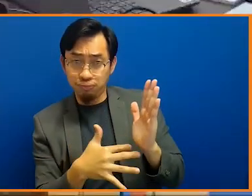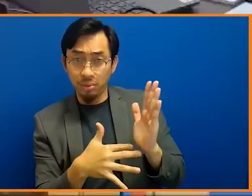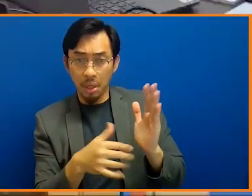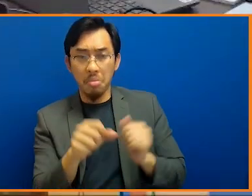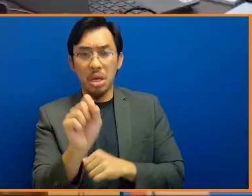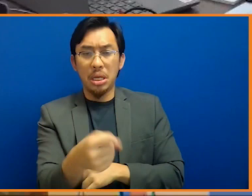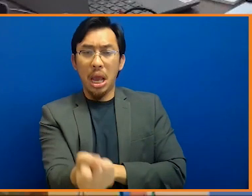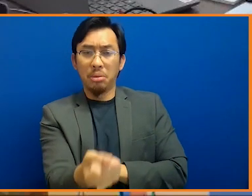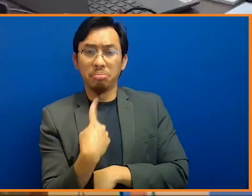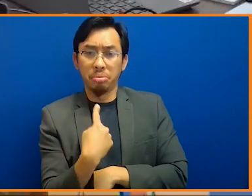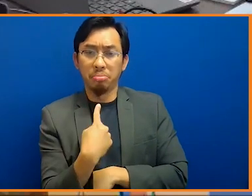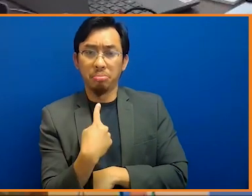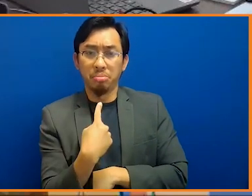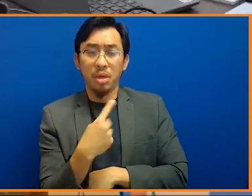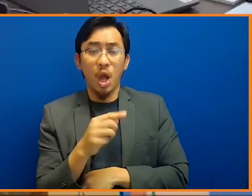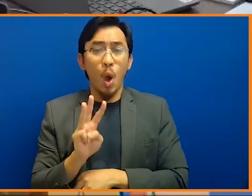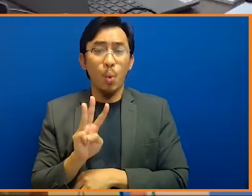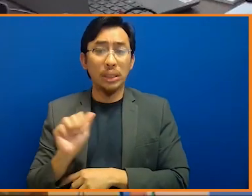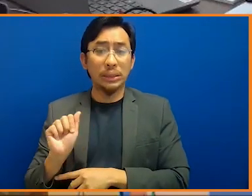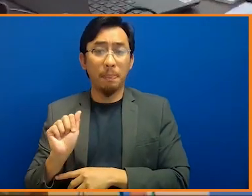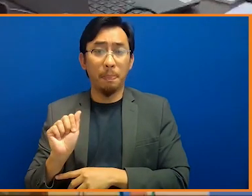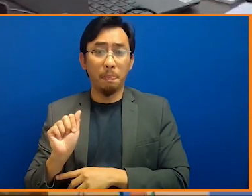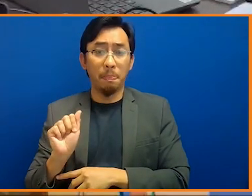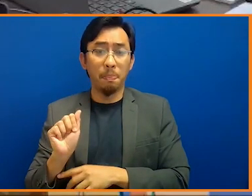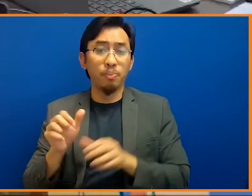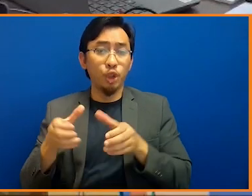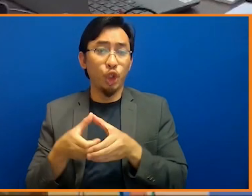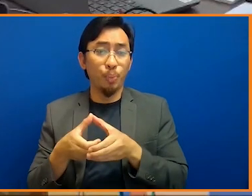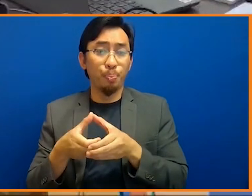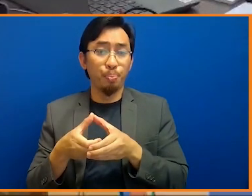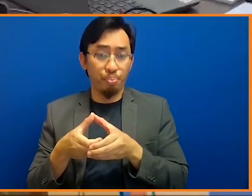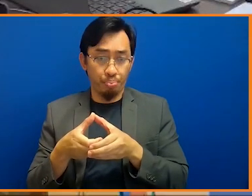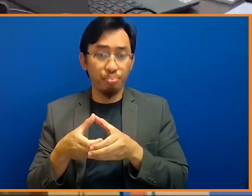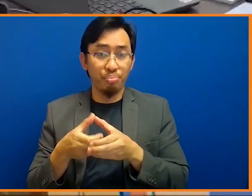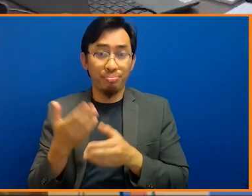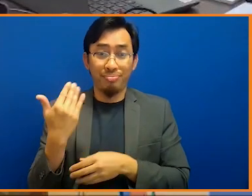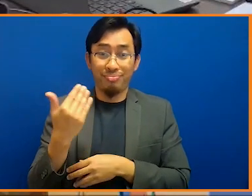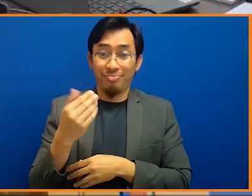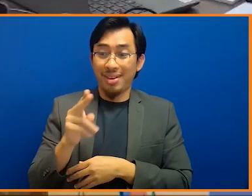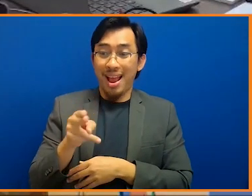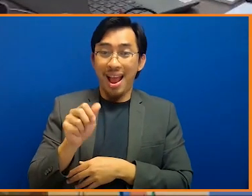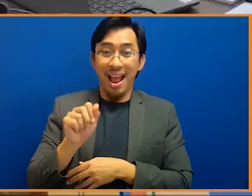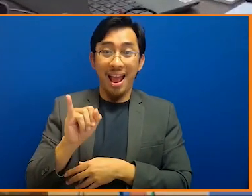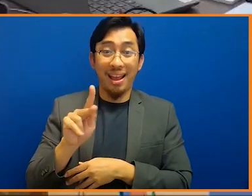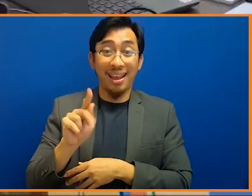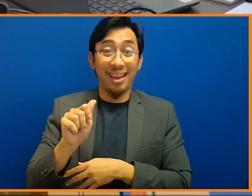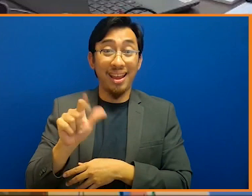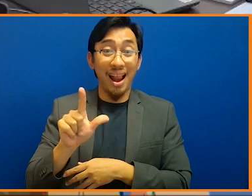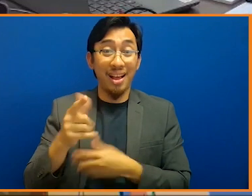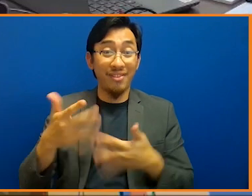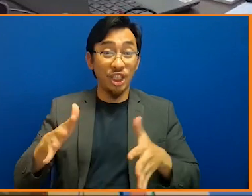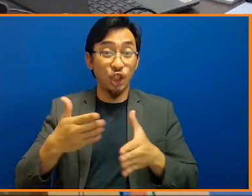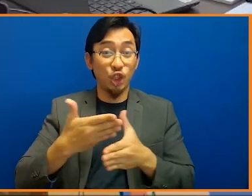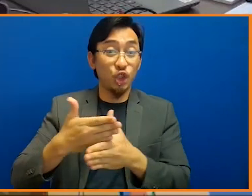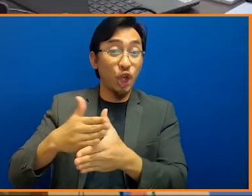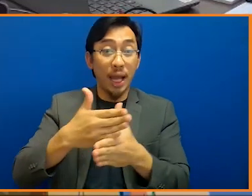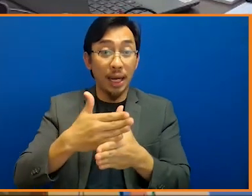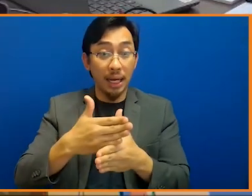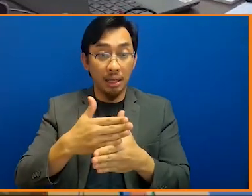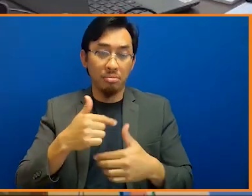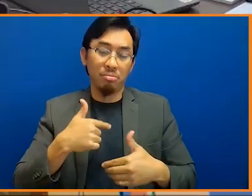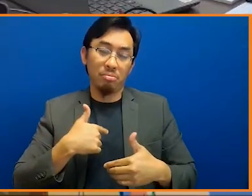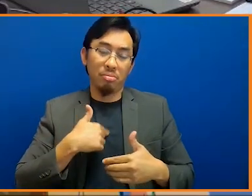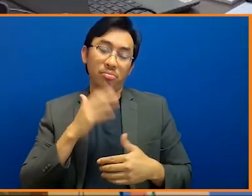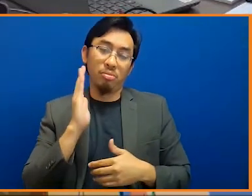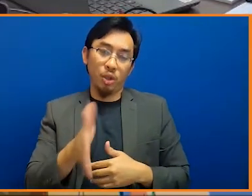you can just text in your WhatsApp group that's shared already by Dr. Haikal to all of you.